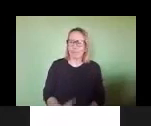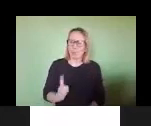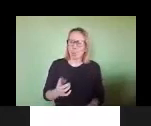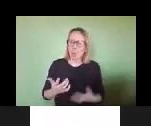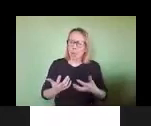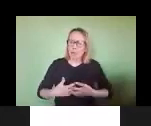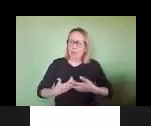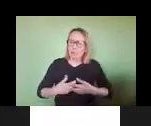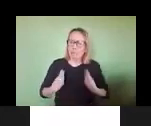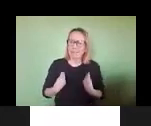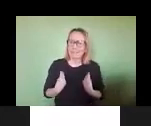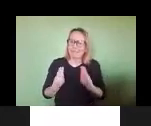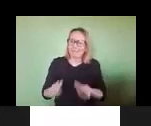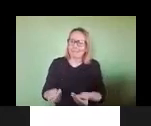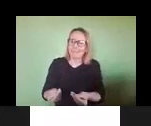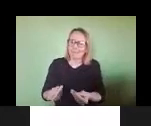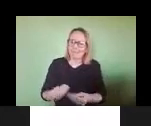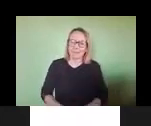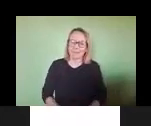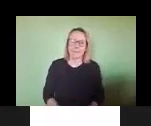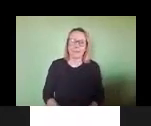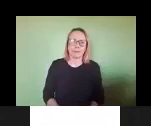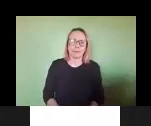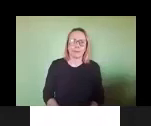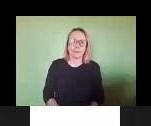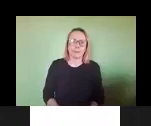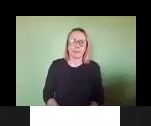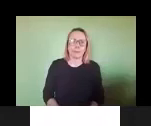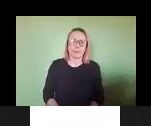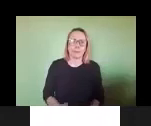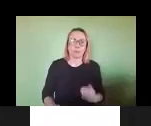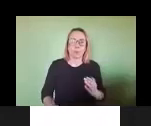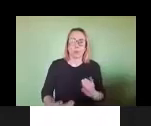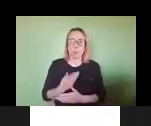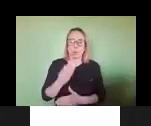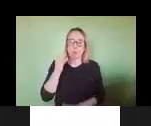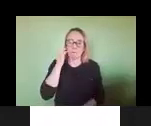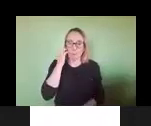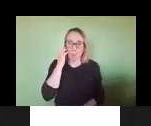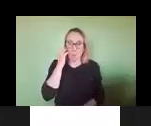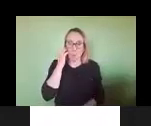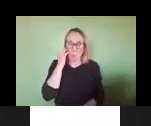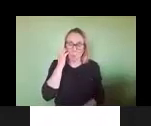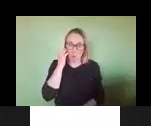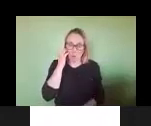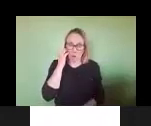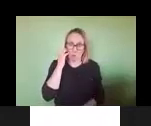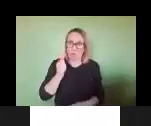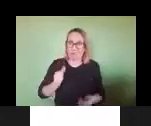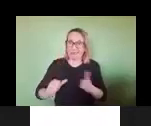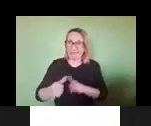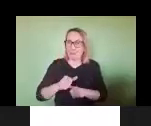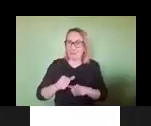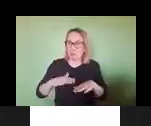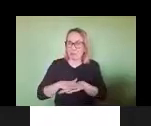stay connected? I got a new phone for Neighbourhood Network.